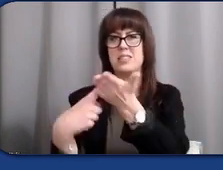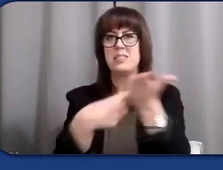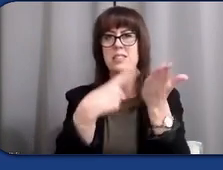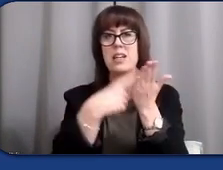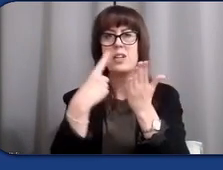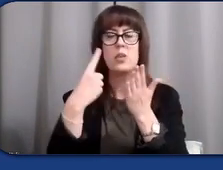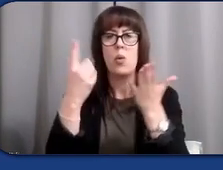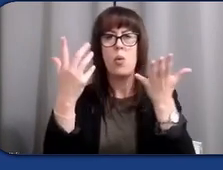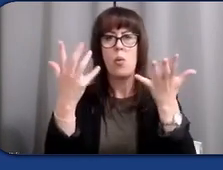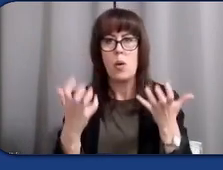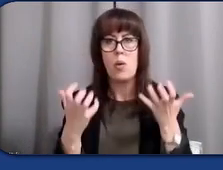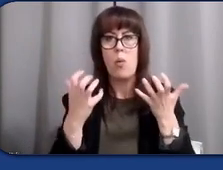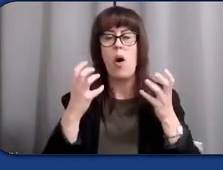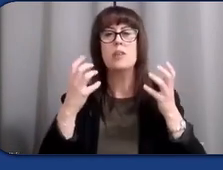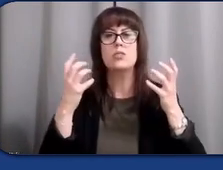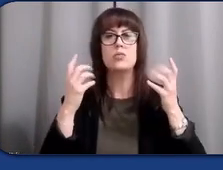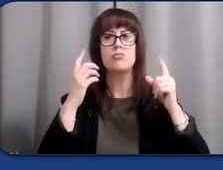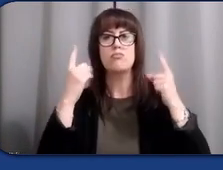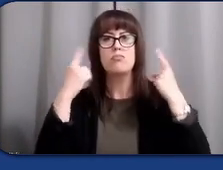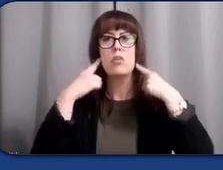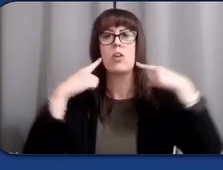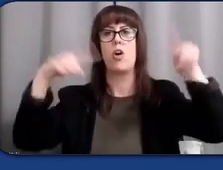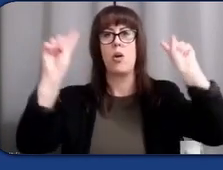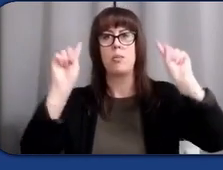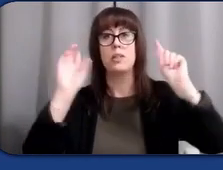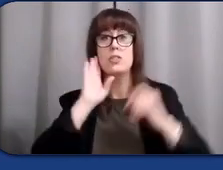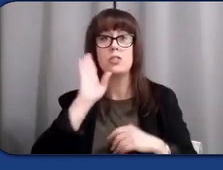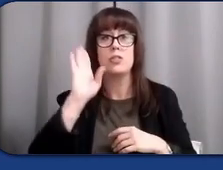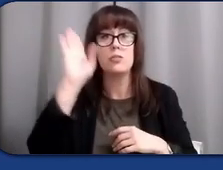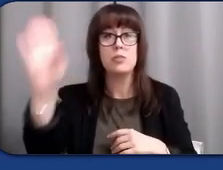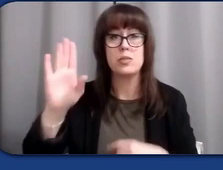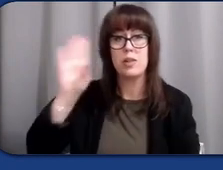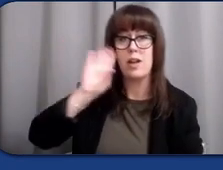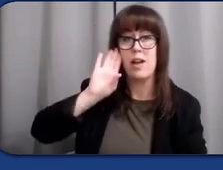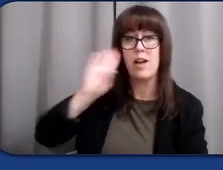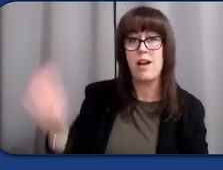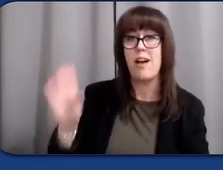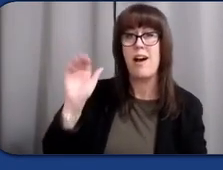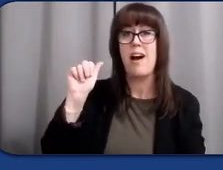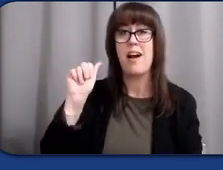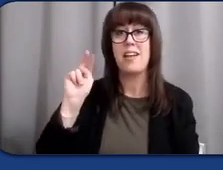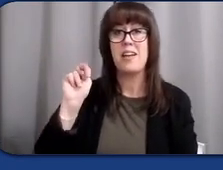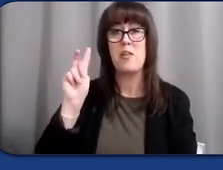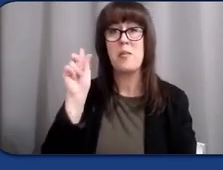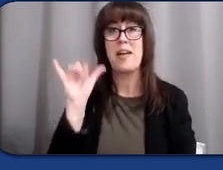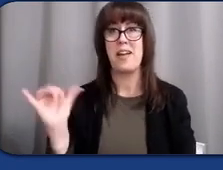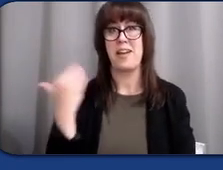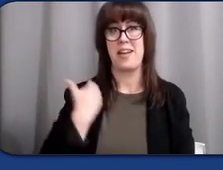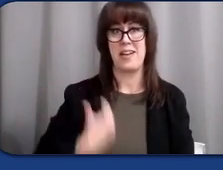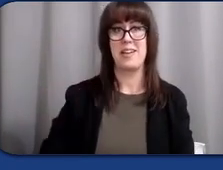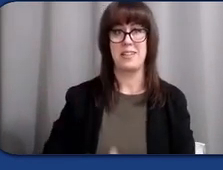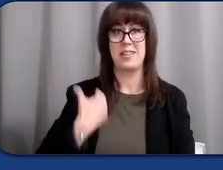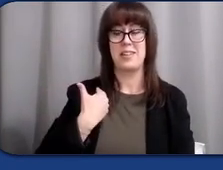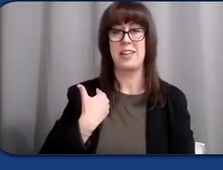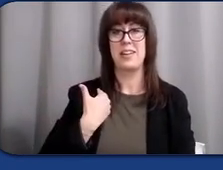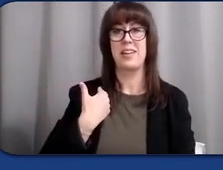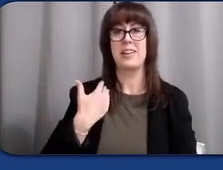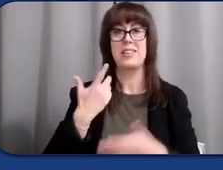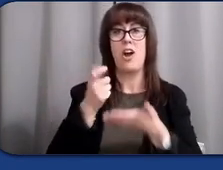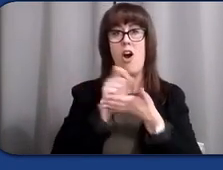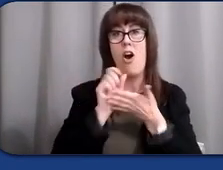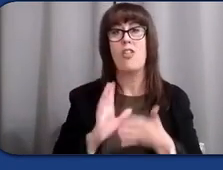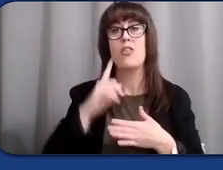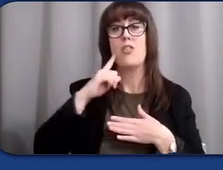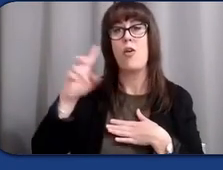Hey, everybody. I'm Andy Truschinski. I'm the director for the short documentary Bullets to Books. And I can't tell you how proud